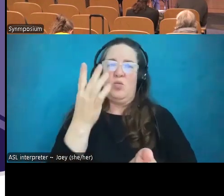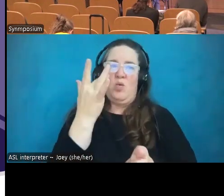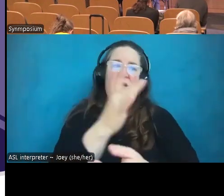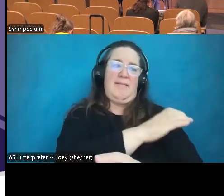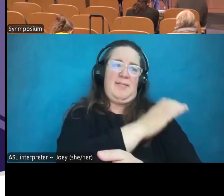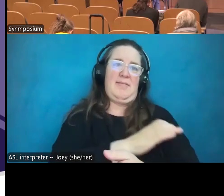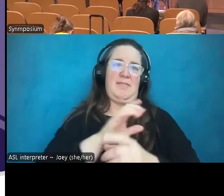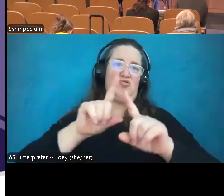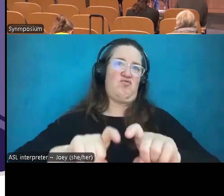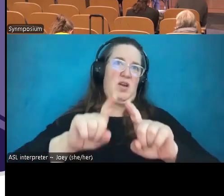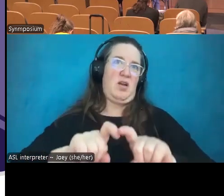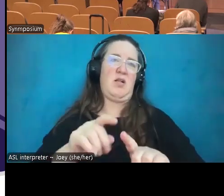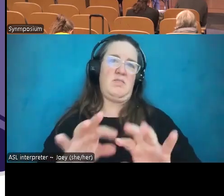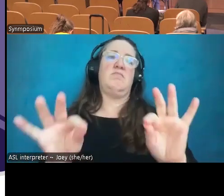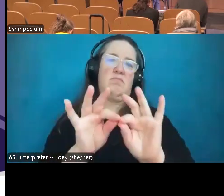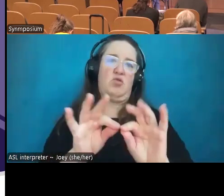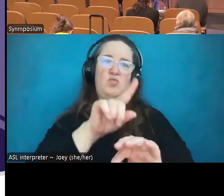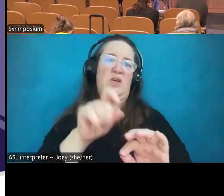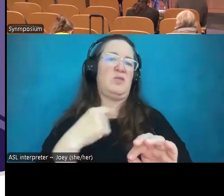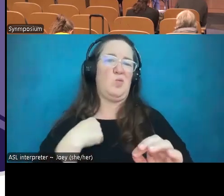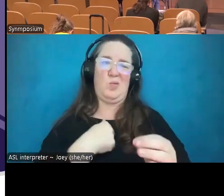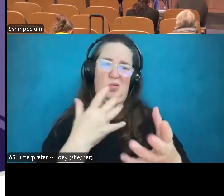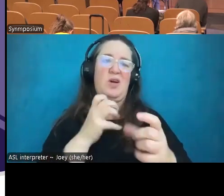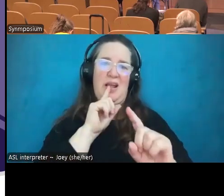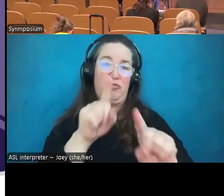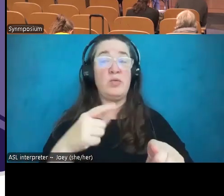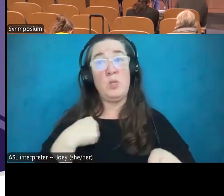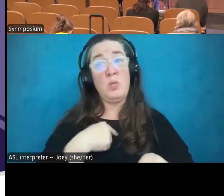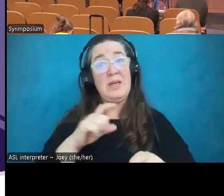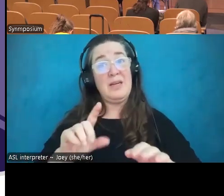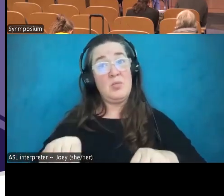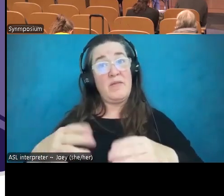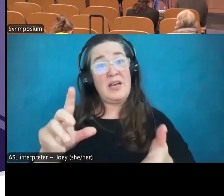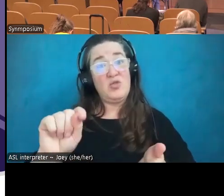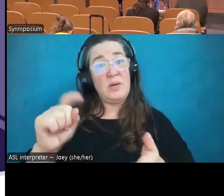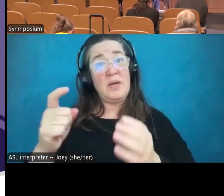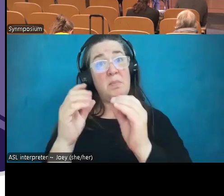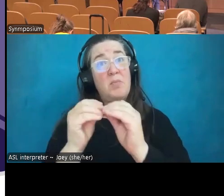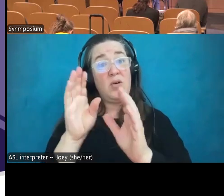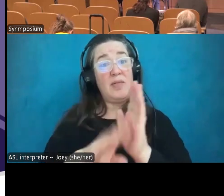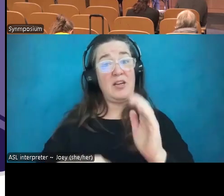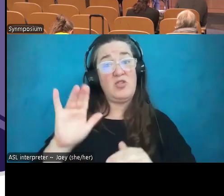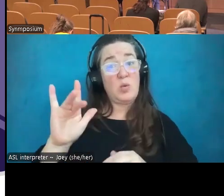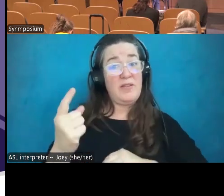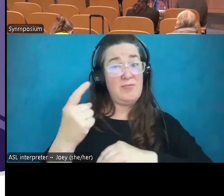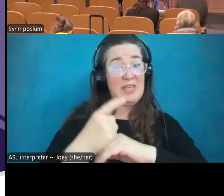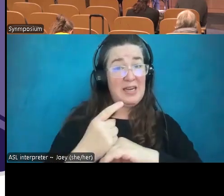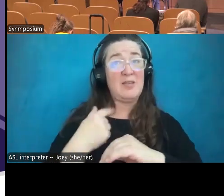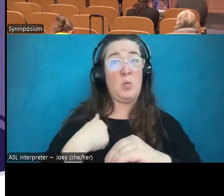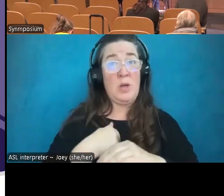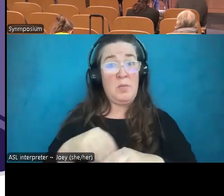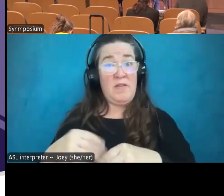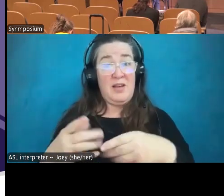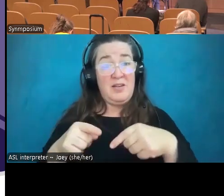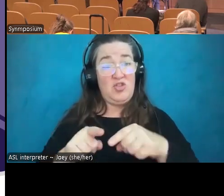Because do we find that we need to treat longer than the 25 days that we are investigating in the clinical trial? If that is the case, this is a